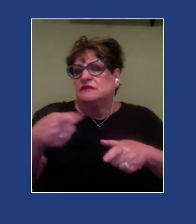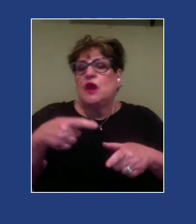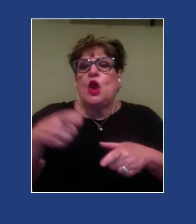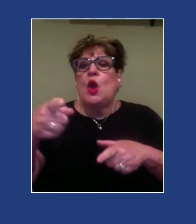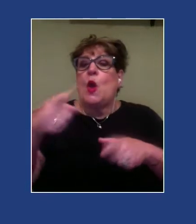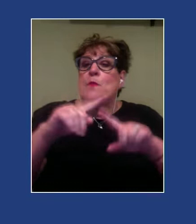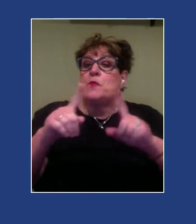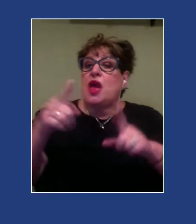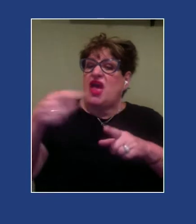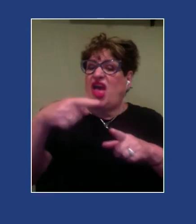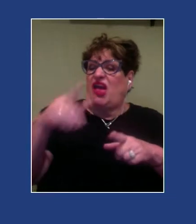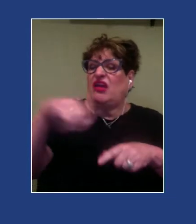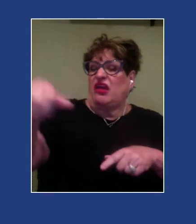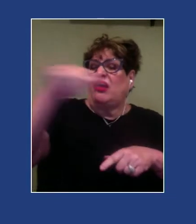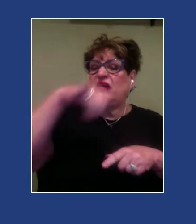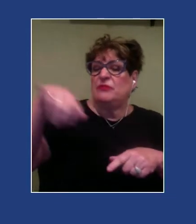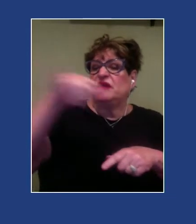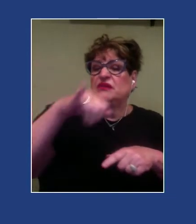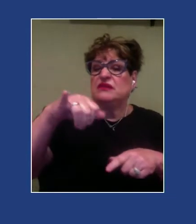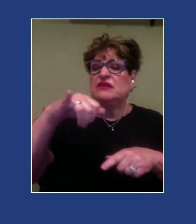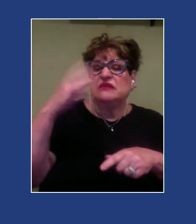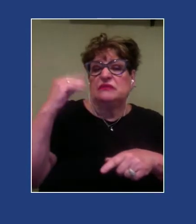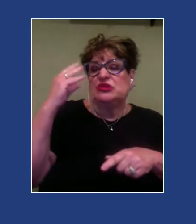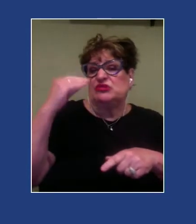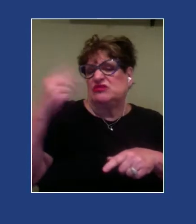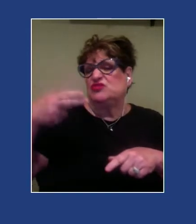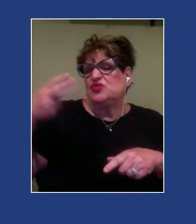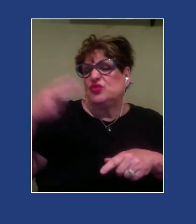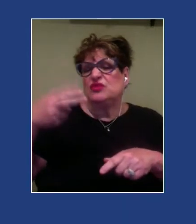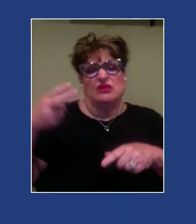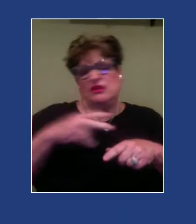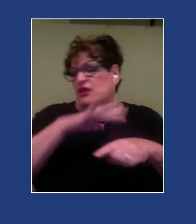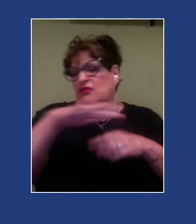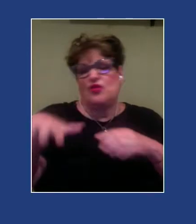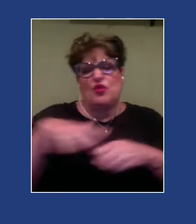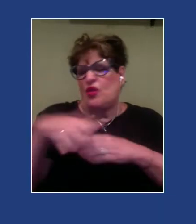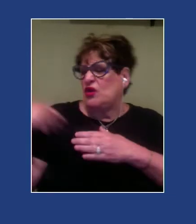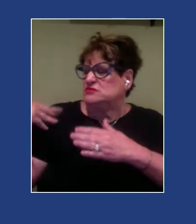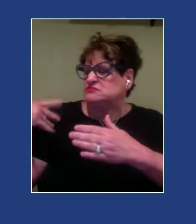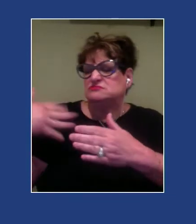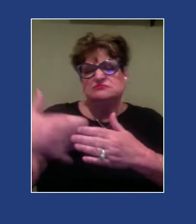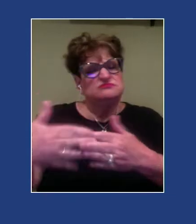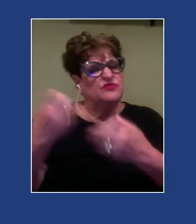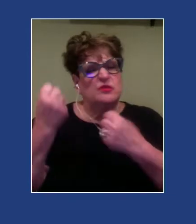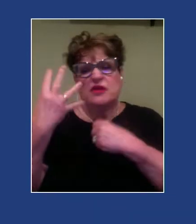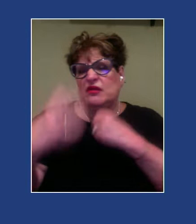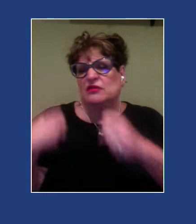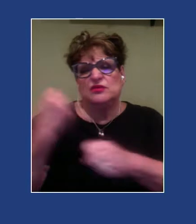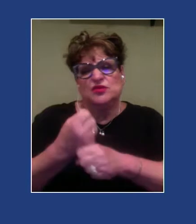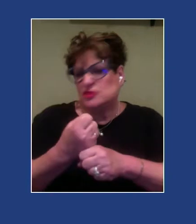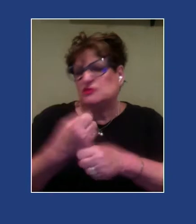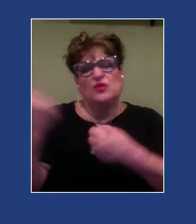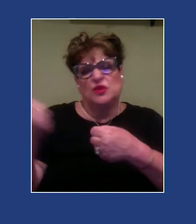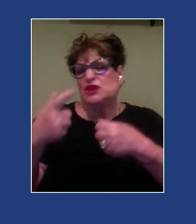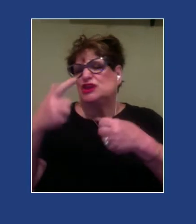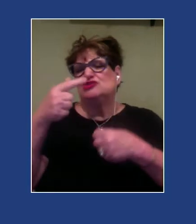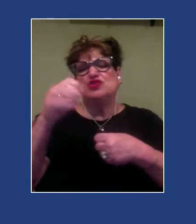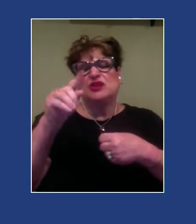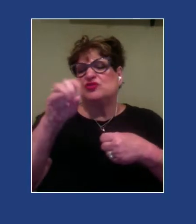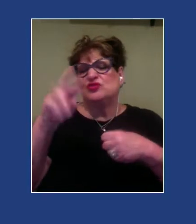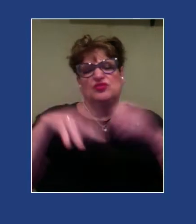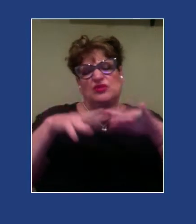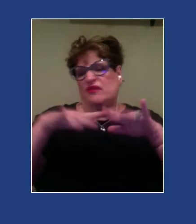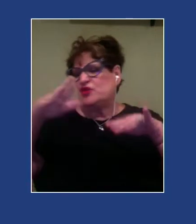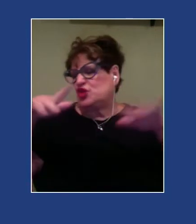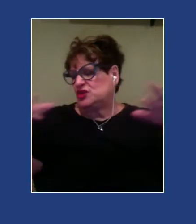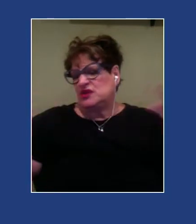and a common historical phenomenon across civilizations and across time of gender diversity with regard to sex